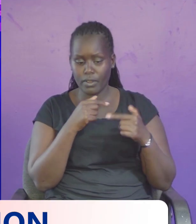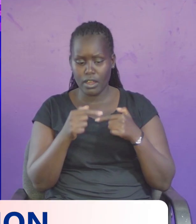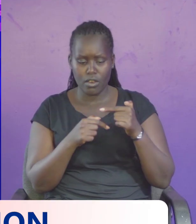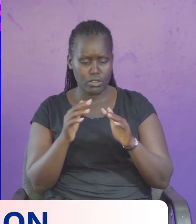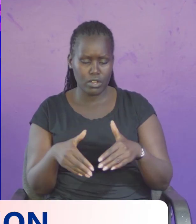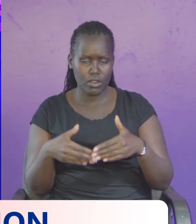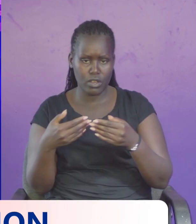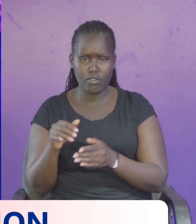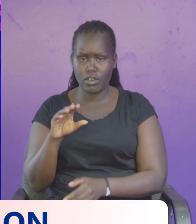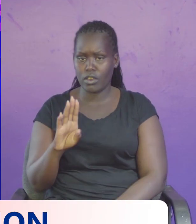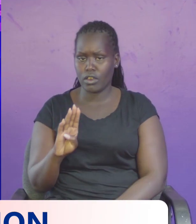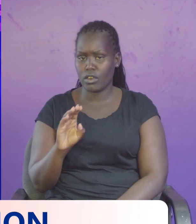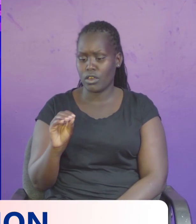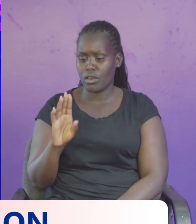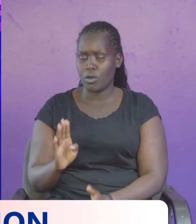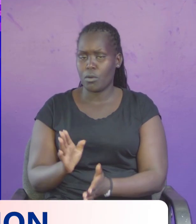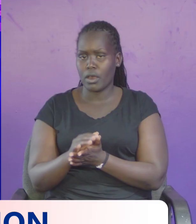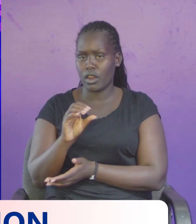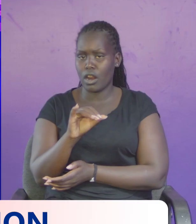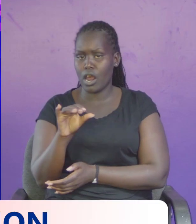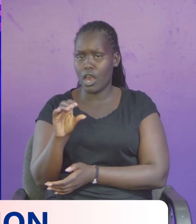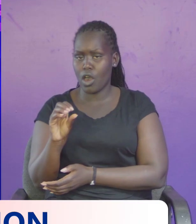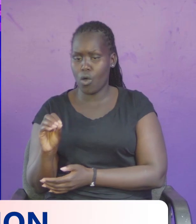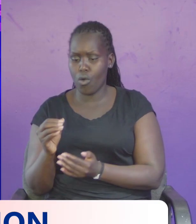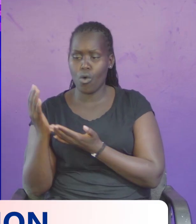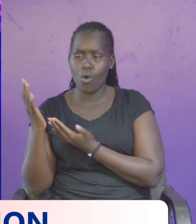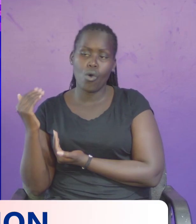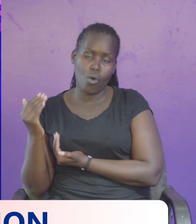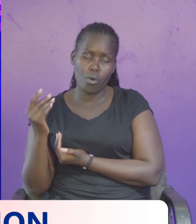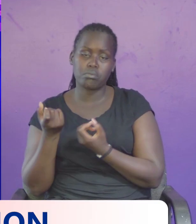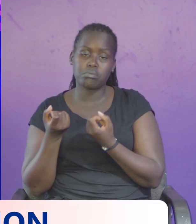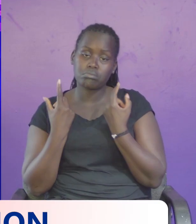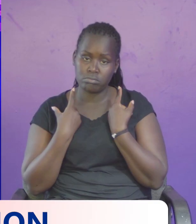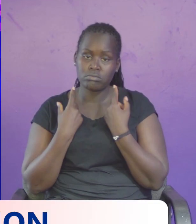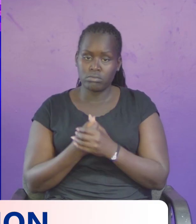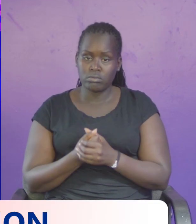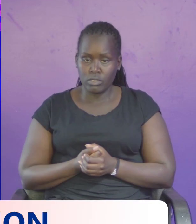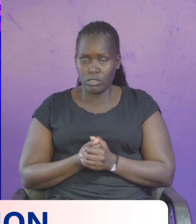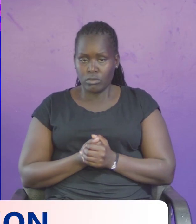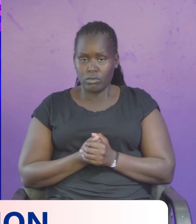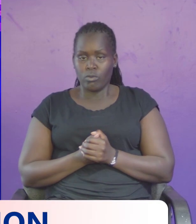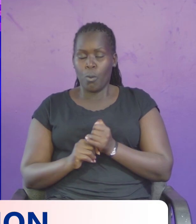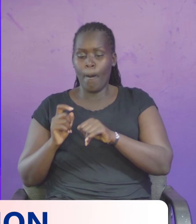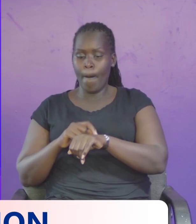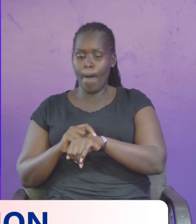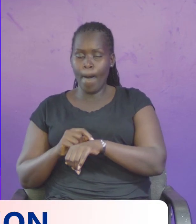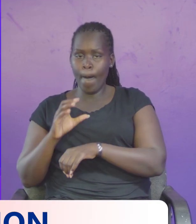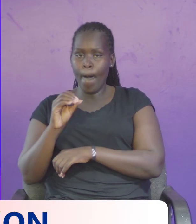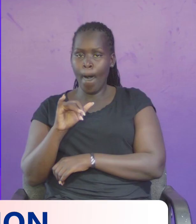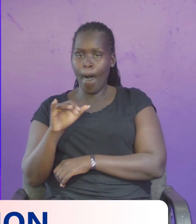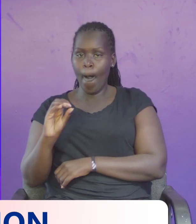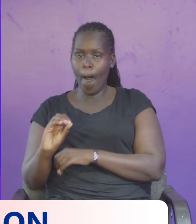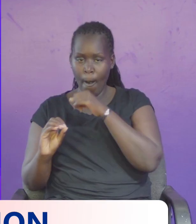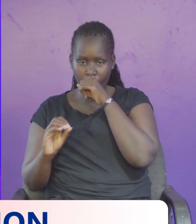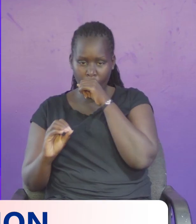Njagi and Oyoo hope. You understand? You know, when Nicholas comes, we will laugh